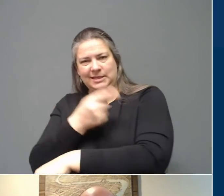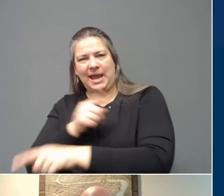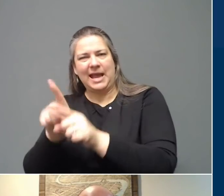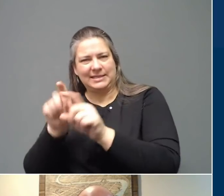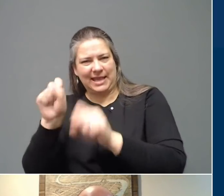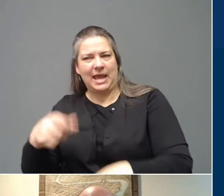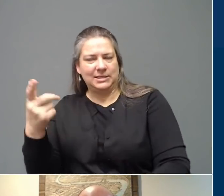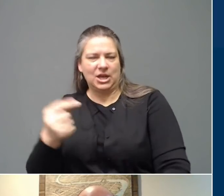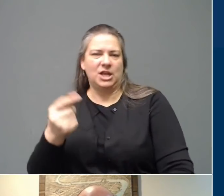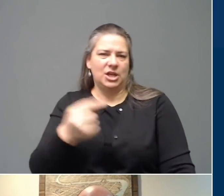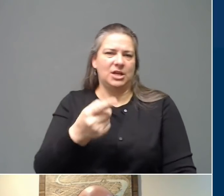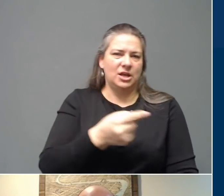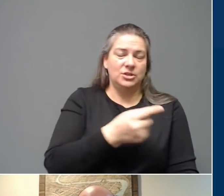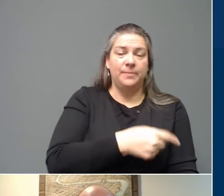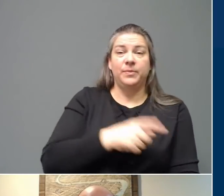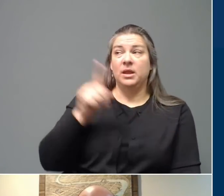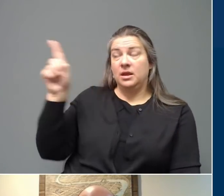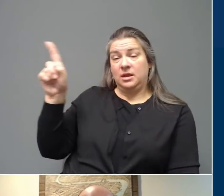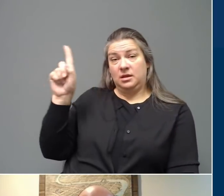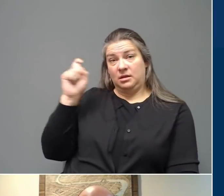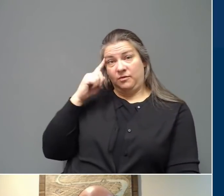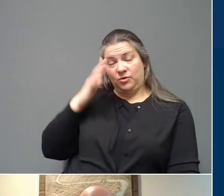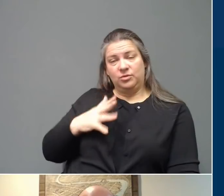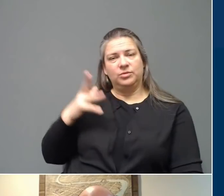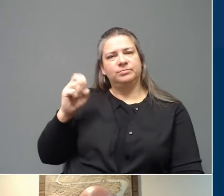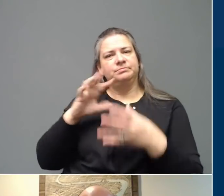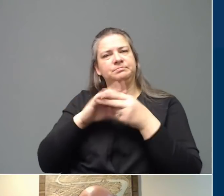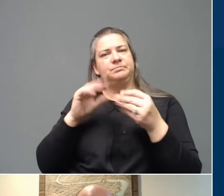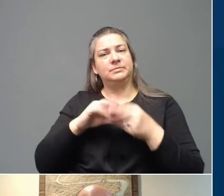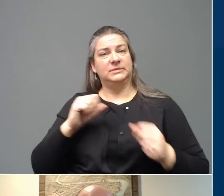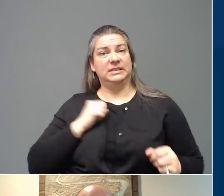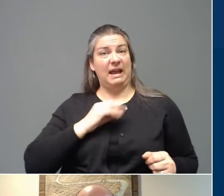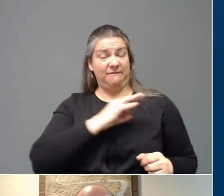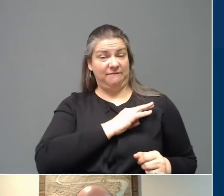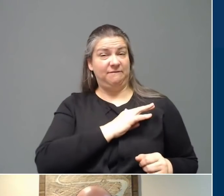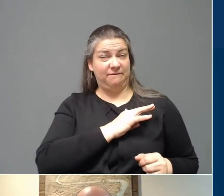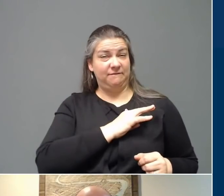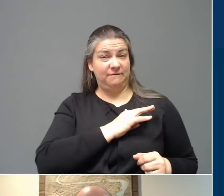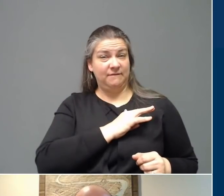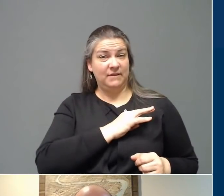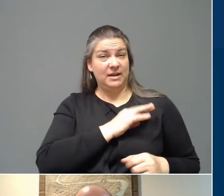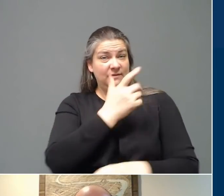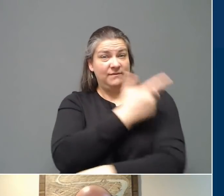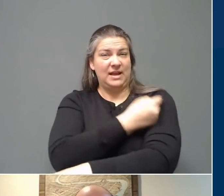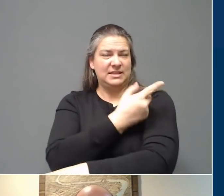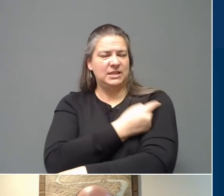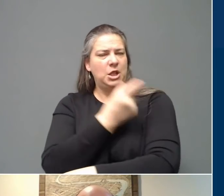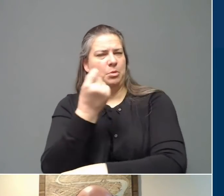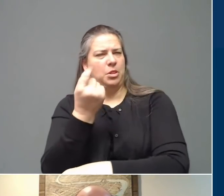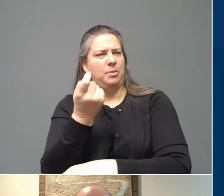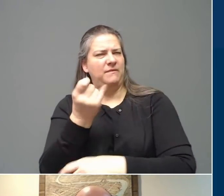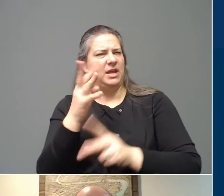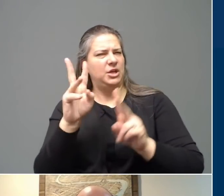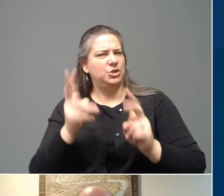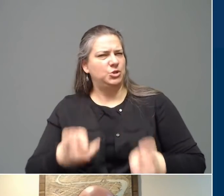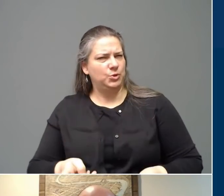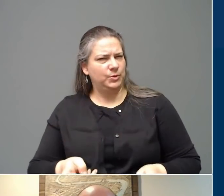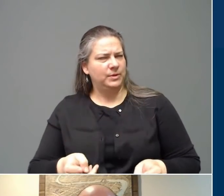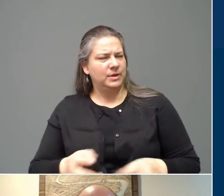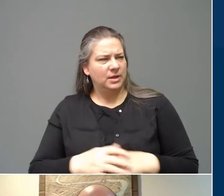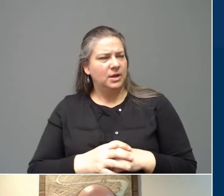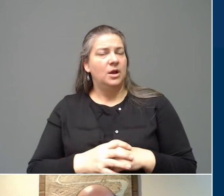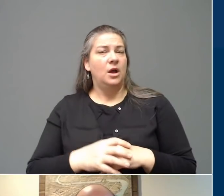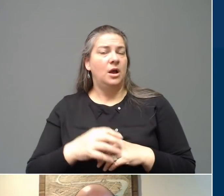mentioned, staff vaccinations remain a bit of an issue. Some of that, a caveat to some of that is